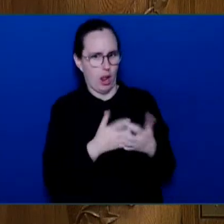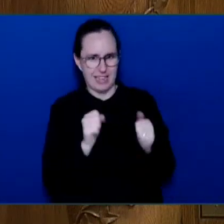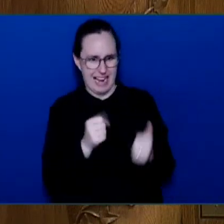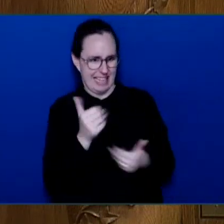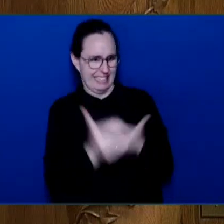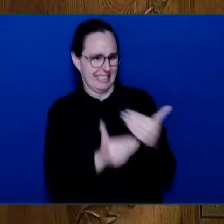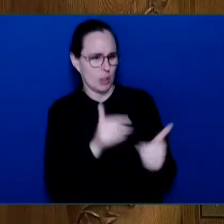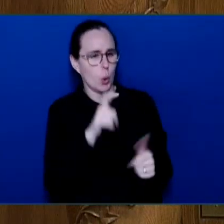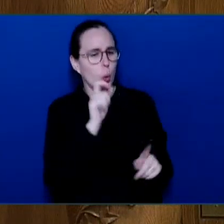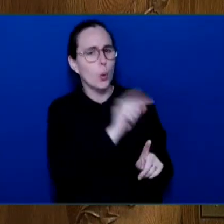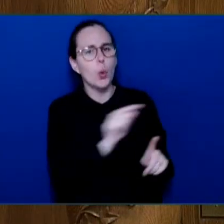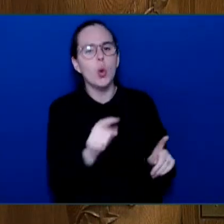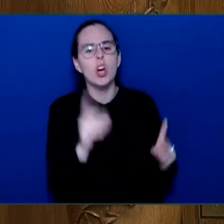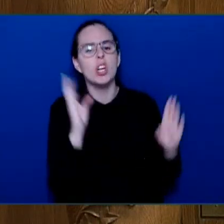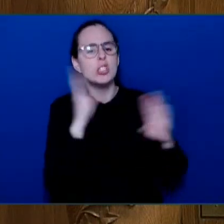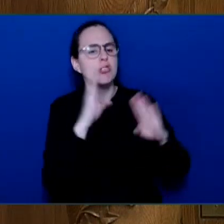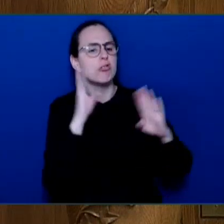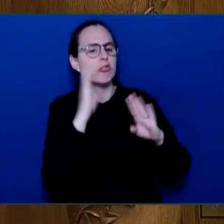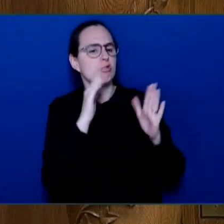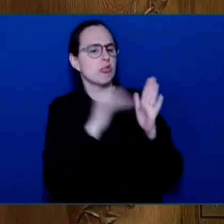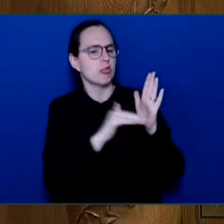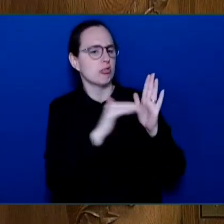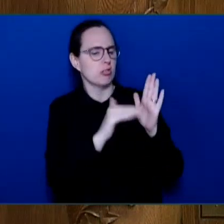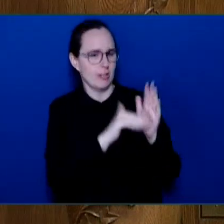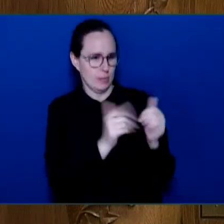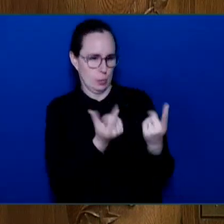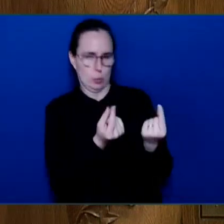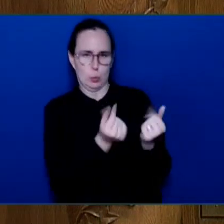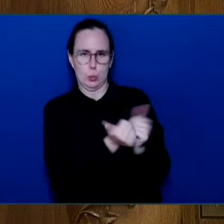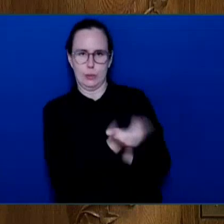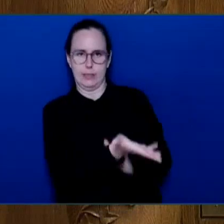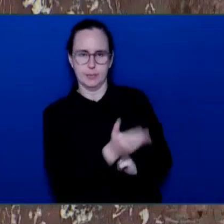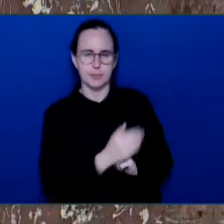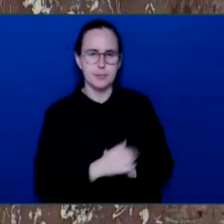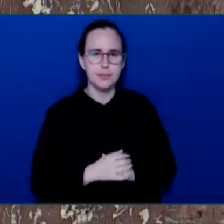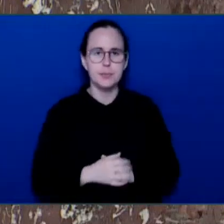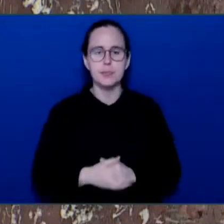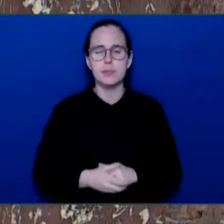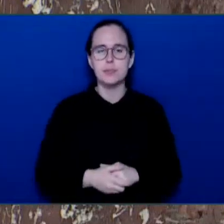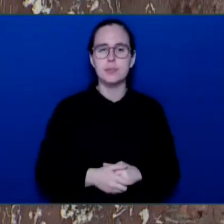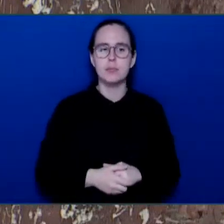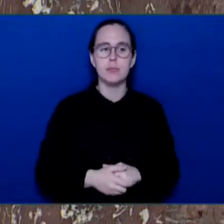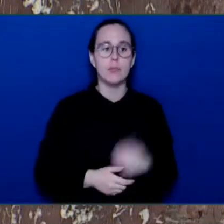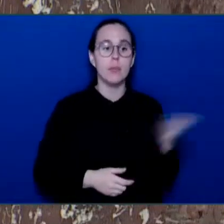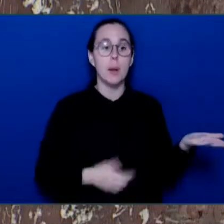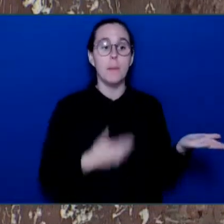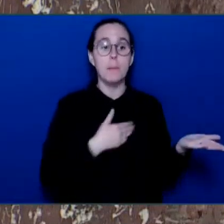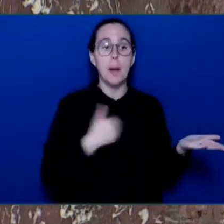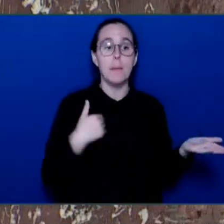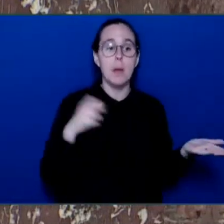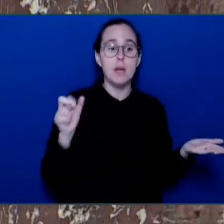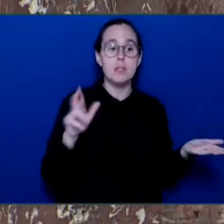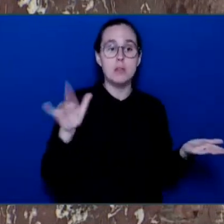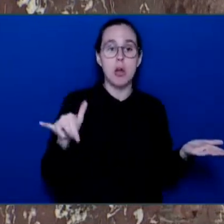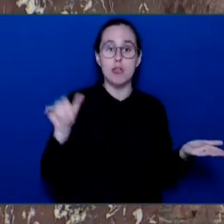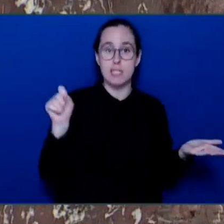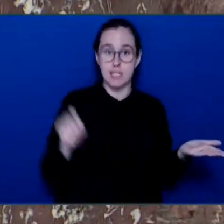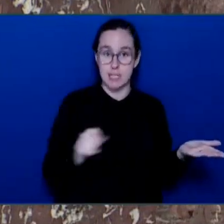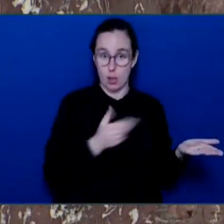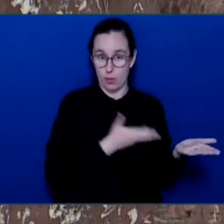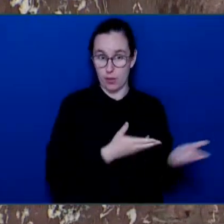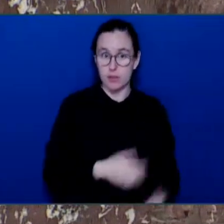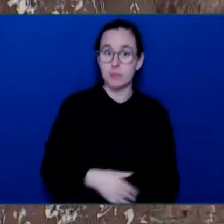Speaker. Member for Surrey South. Thank you, Mr. Speaker. Mr. Speaker, the NDP promised to eliminate all portables